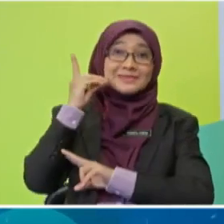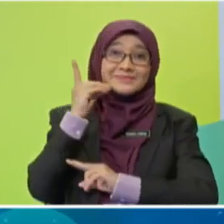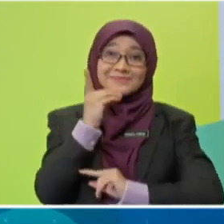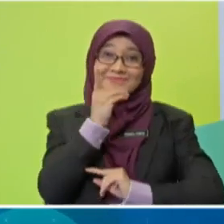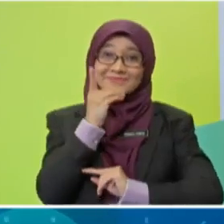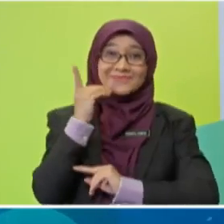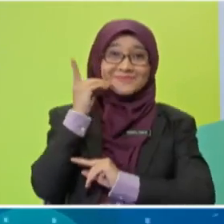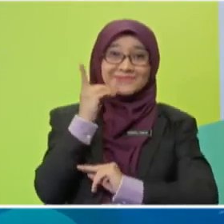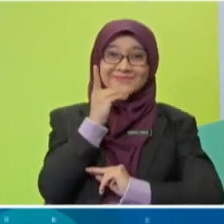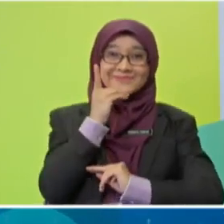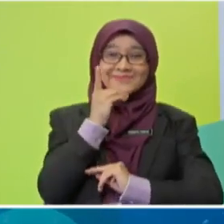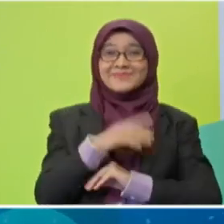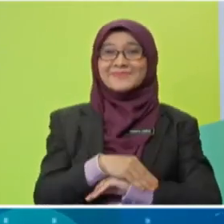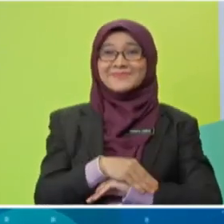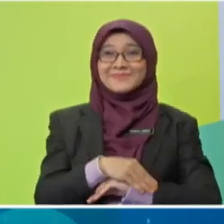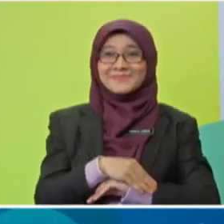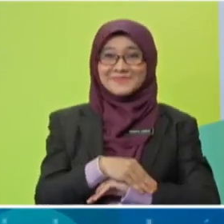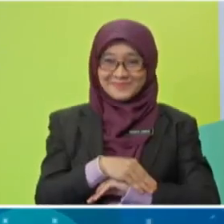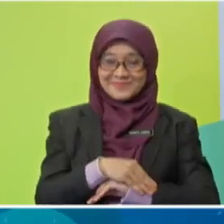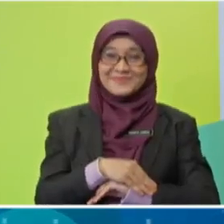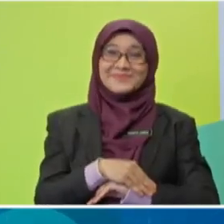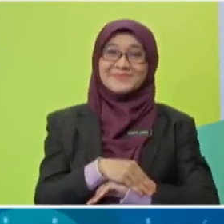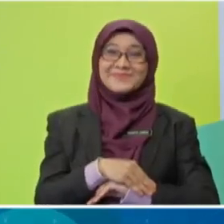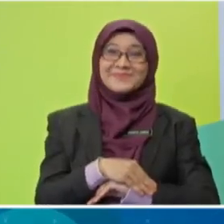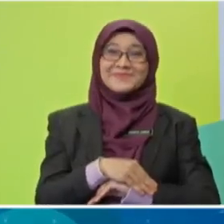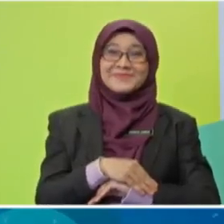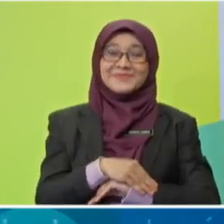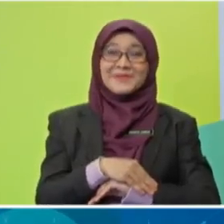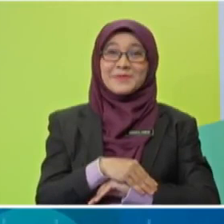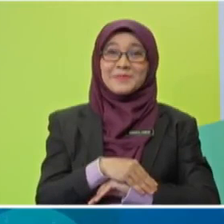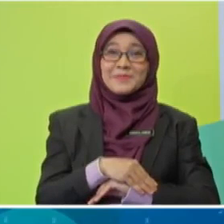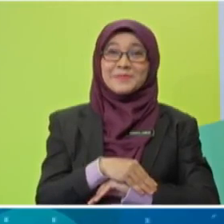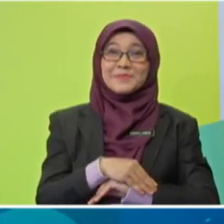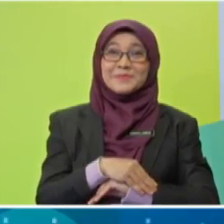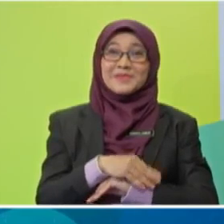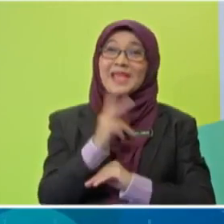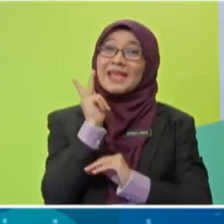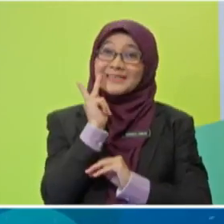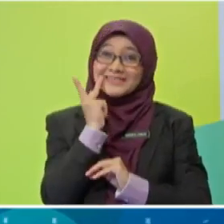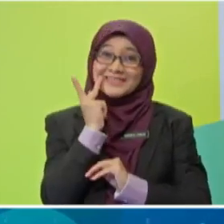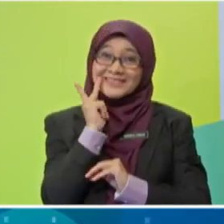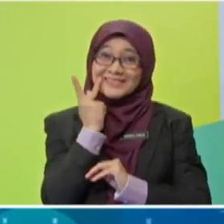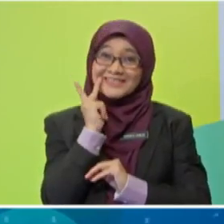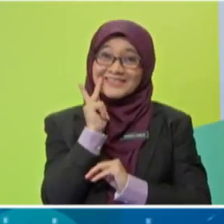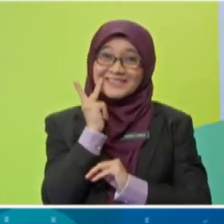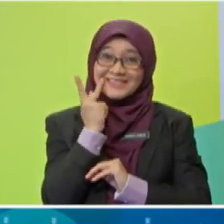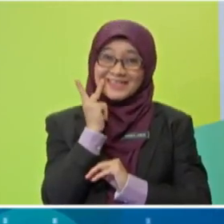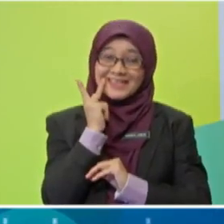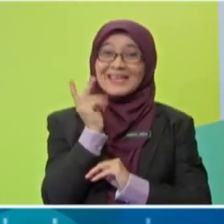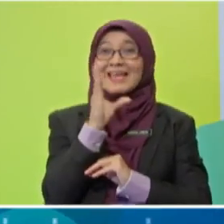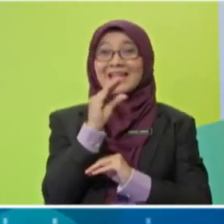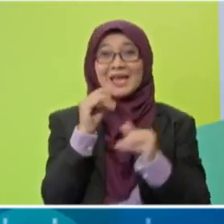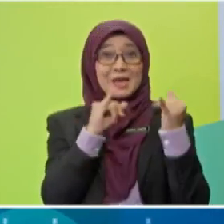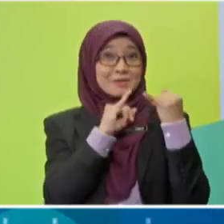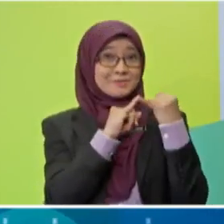teacher. And we have another beautiful rosebud, Sri Kishantini. Hi, teacher. Hi, and lastly,